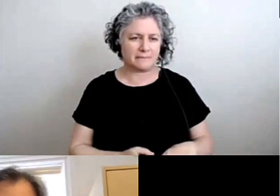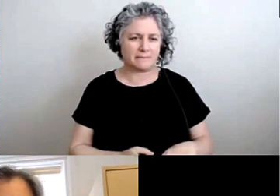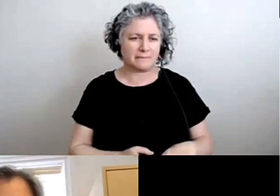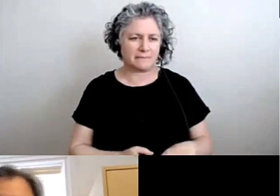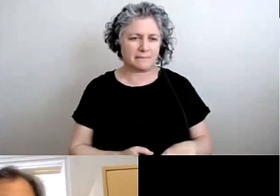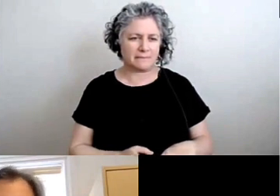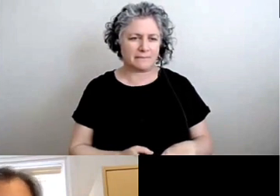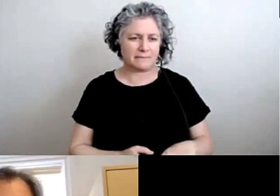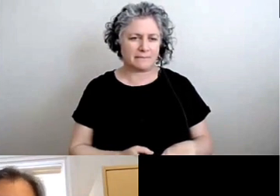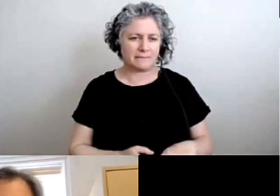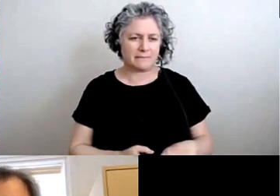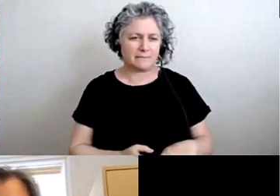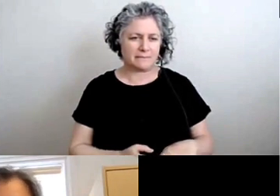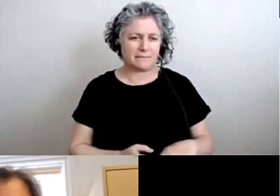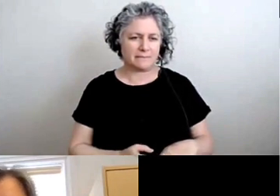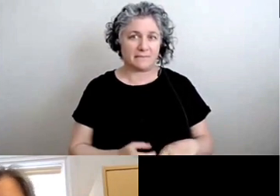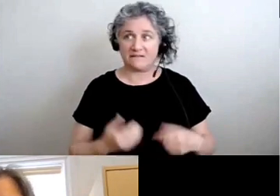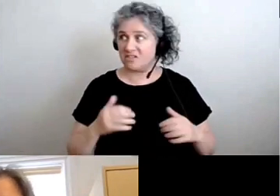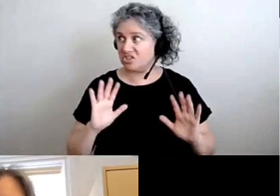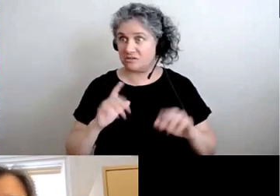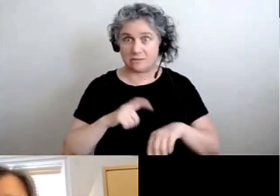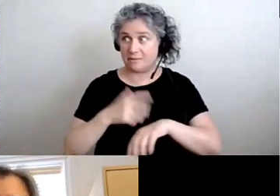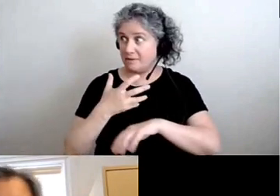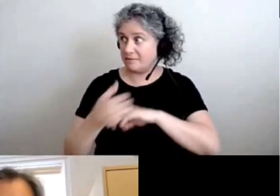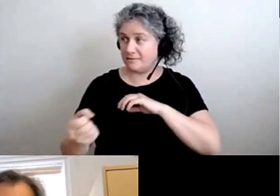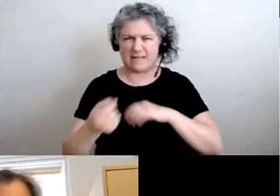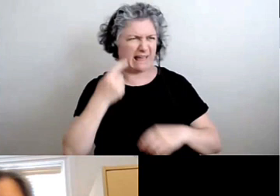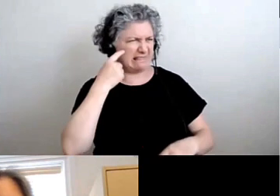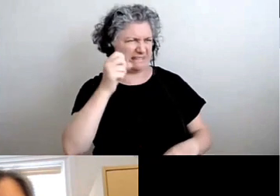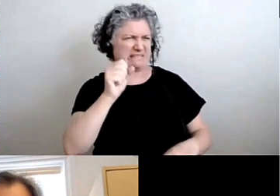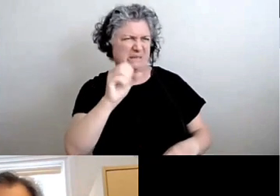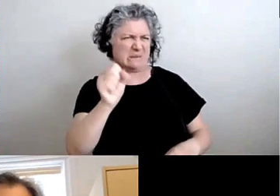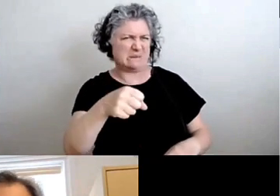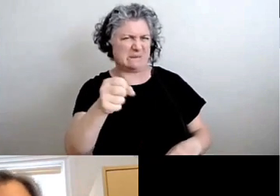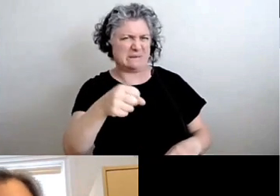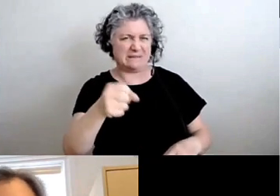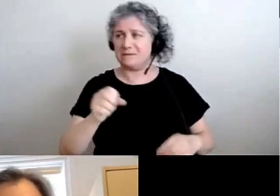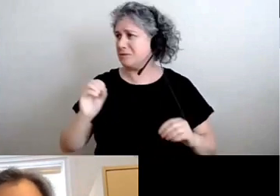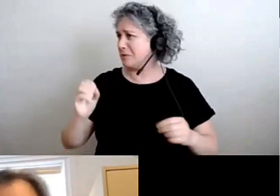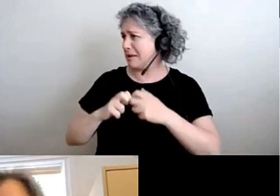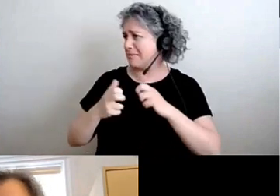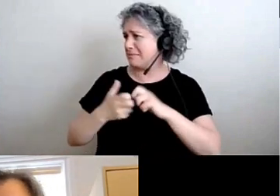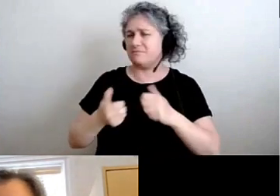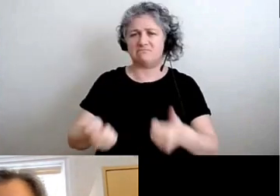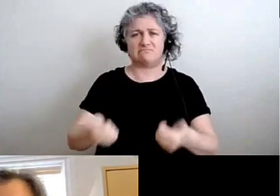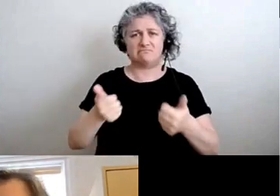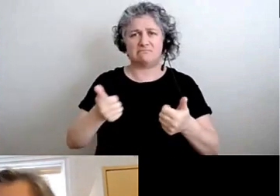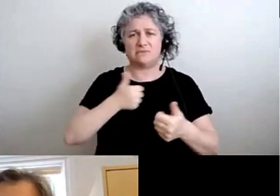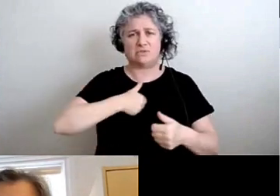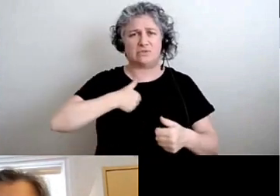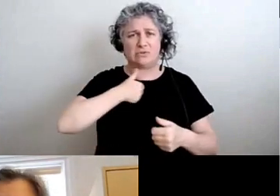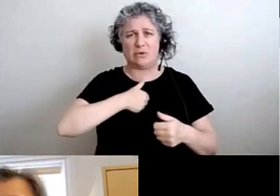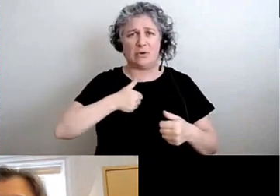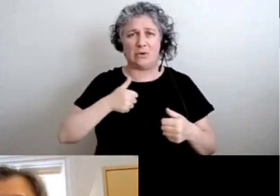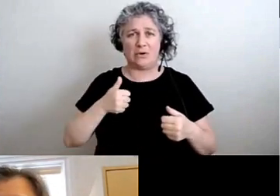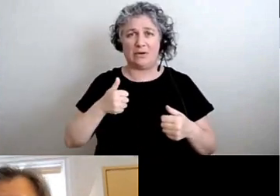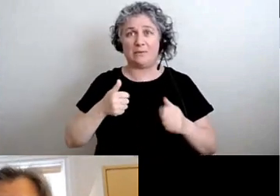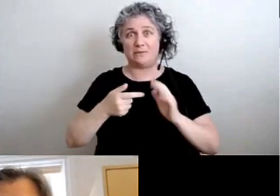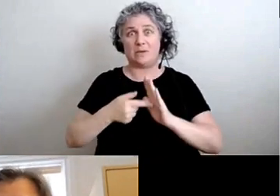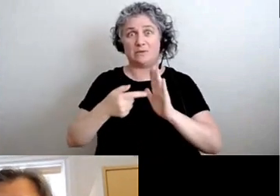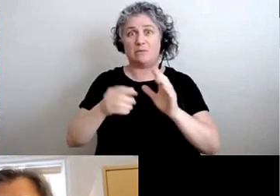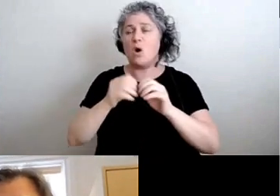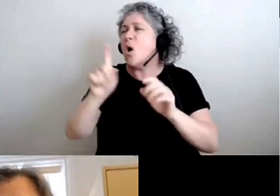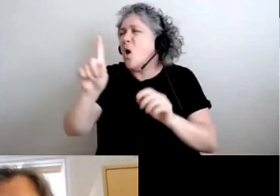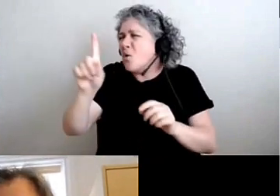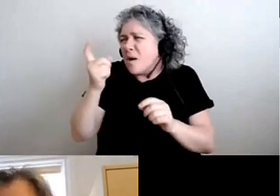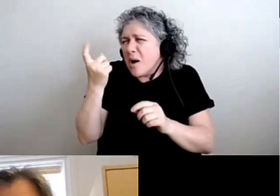Okay. Am I done? Yeah, I think so. Okay, no problem. I am sorry. I would have showed No. you more. Oh, let me